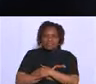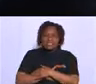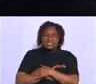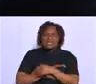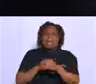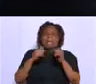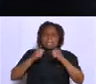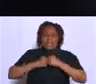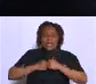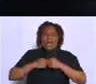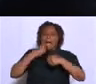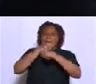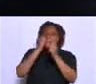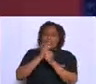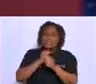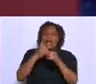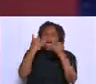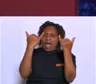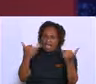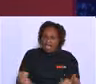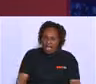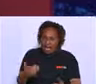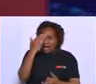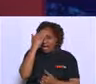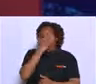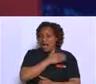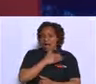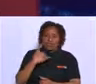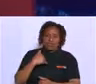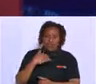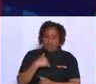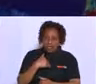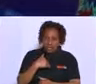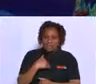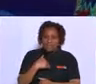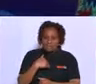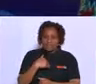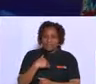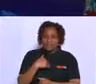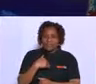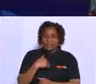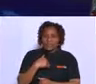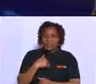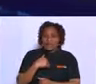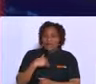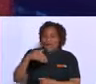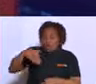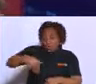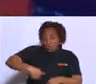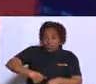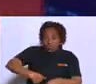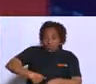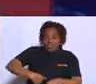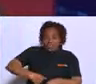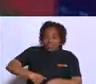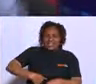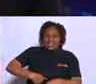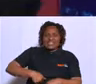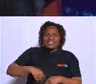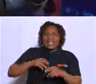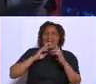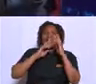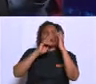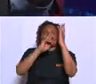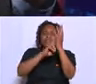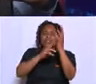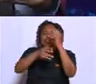I just met a lovely young Catholic lady. Nimekutana na Mkatoliki kijana. And she just responded